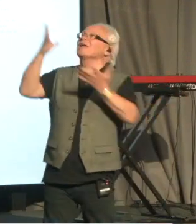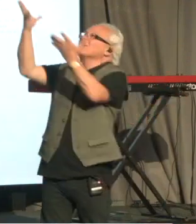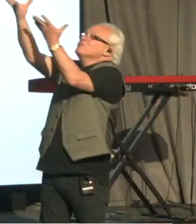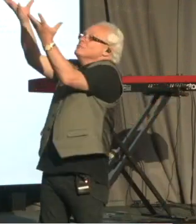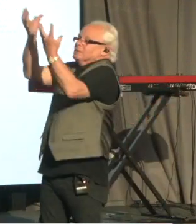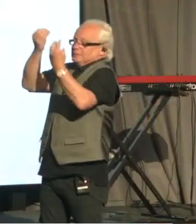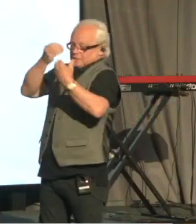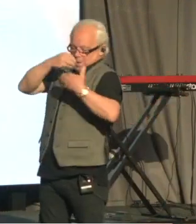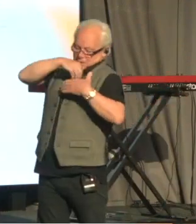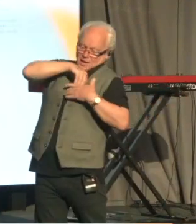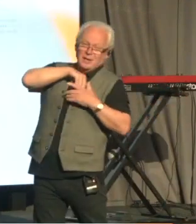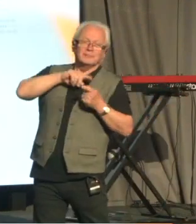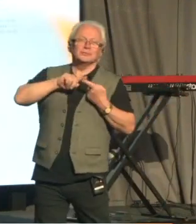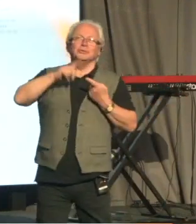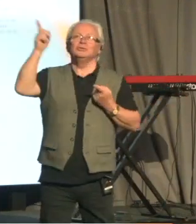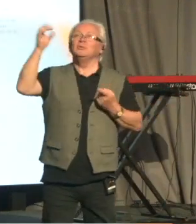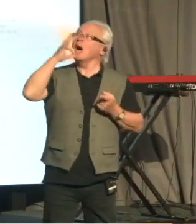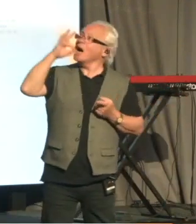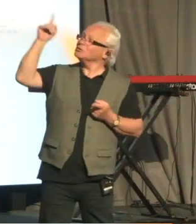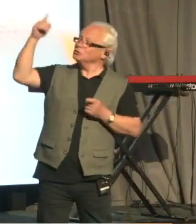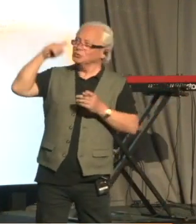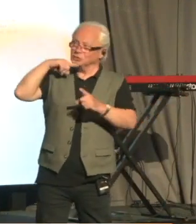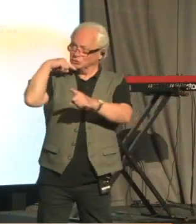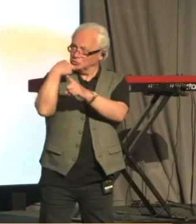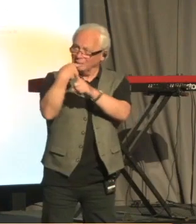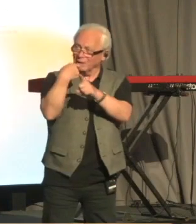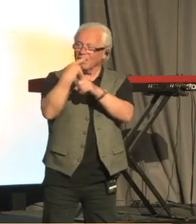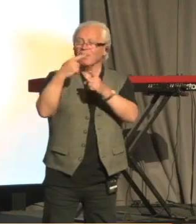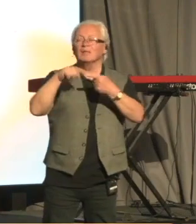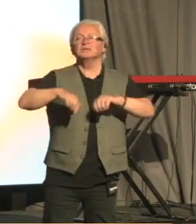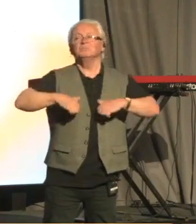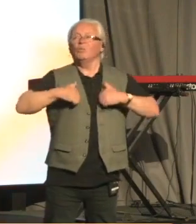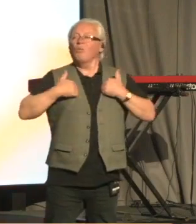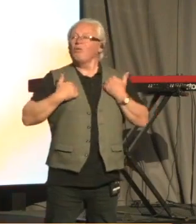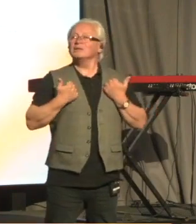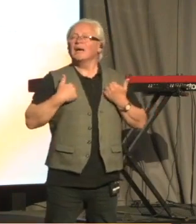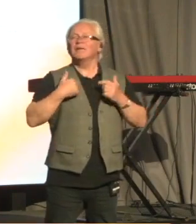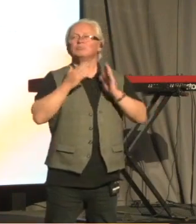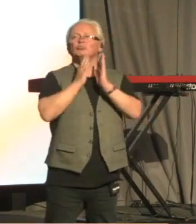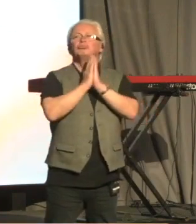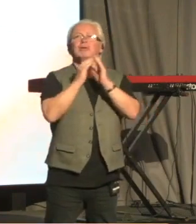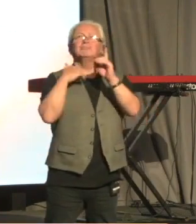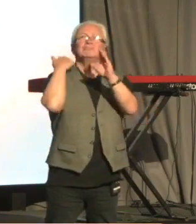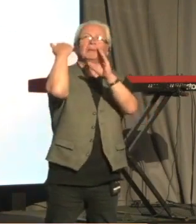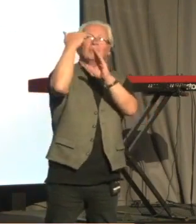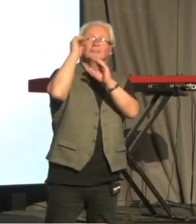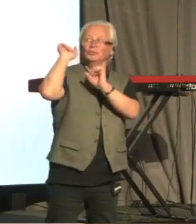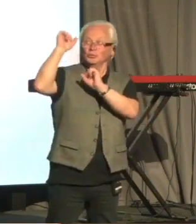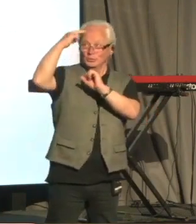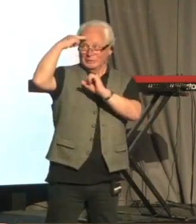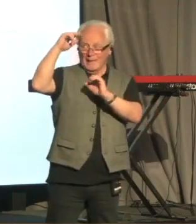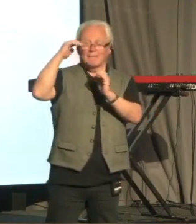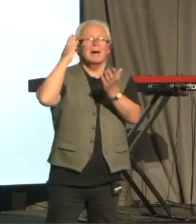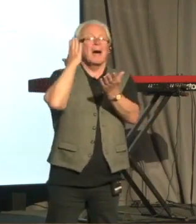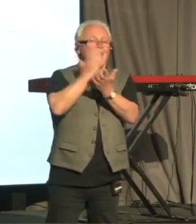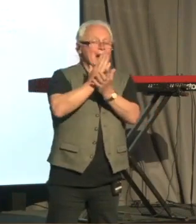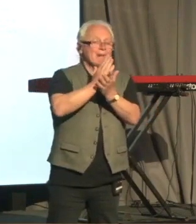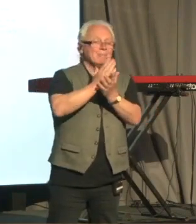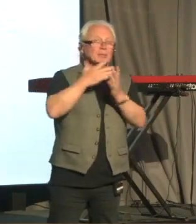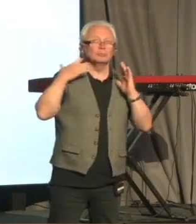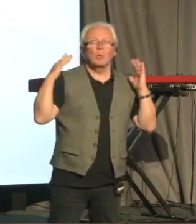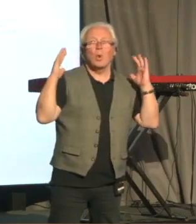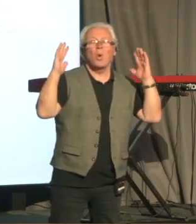to speak this morning. And above all else, we pray that your name would be glorified